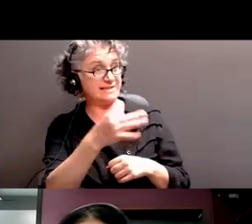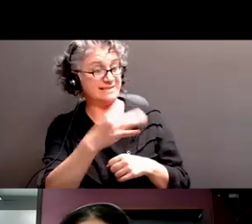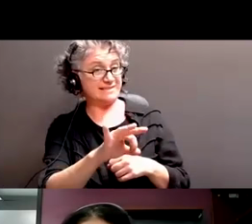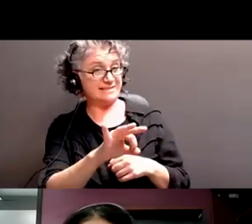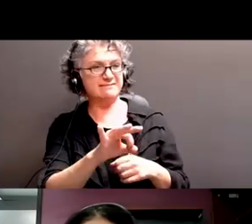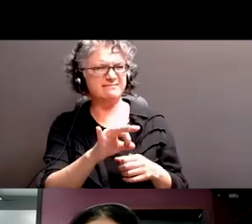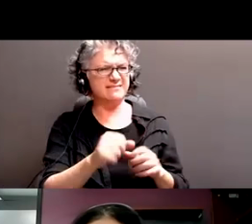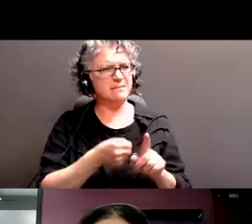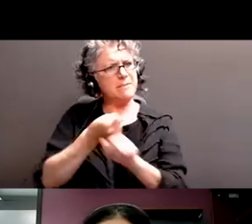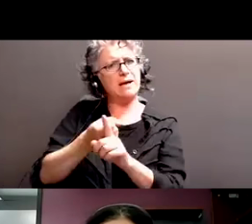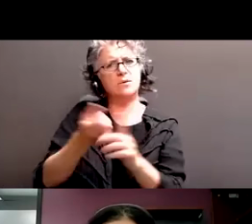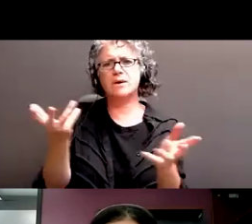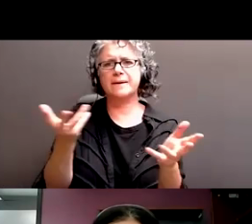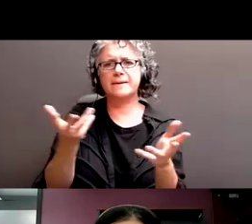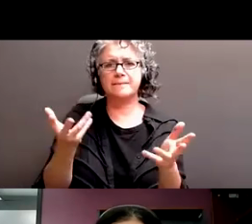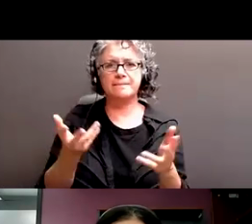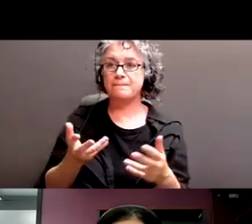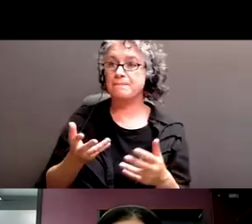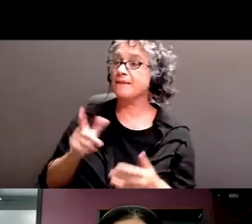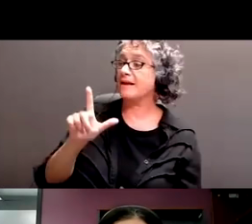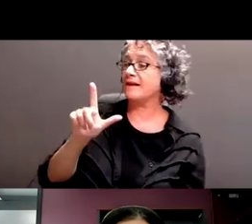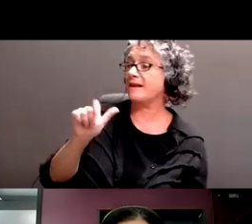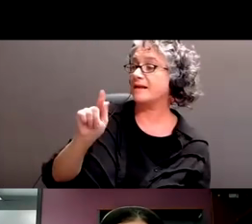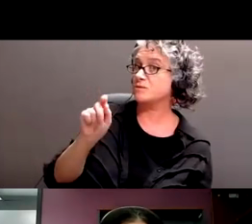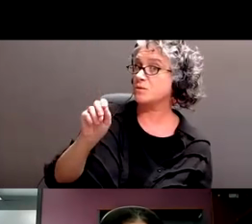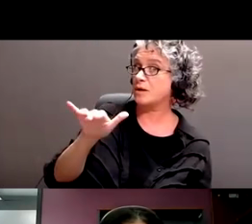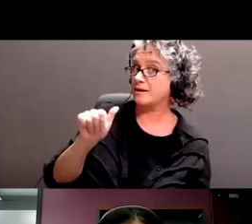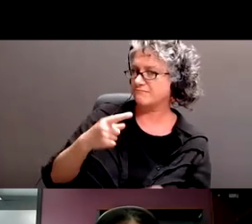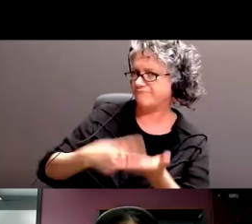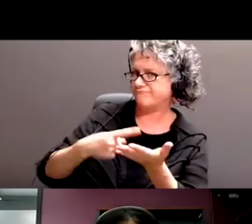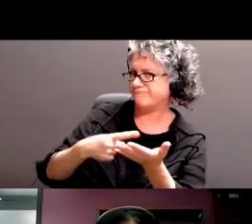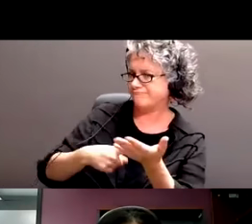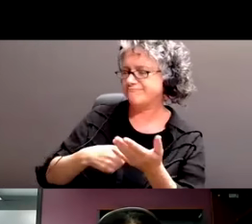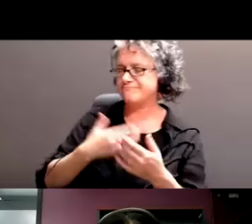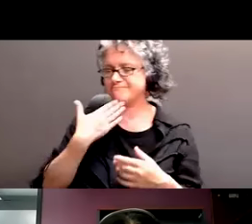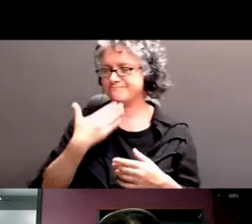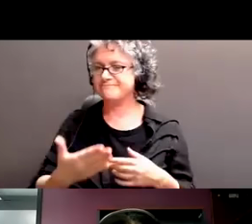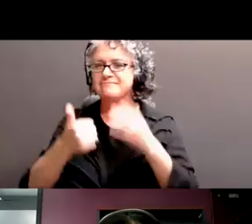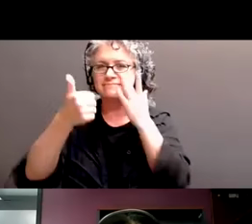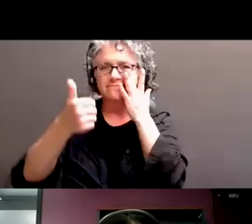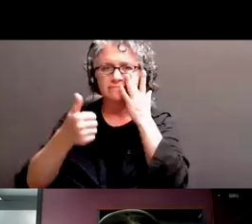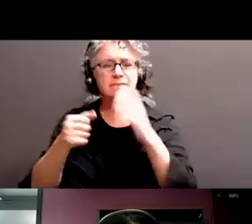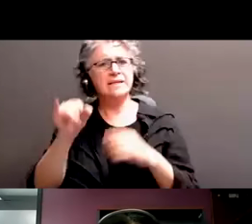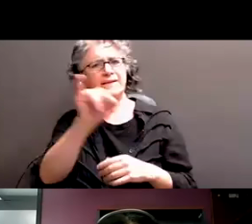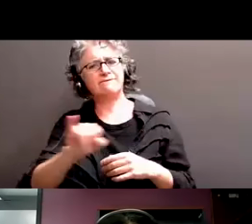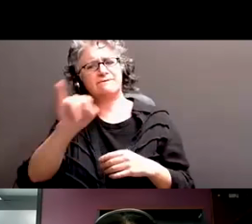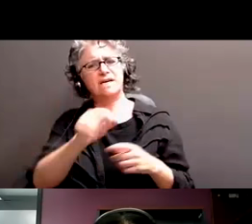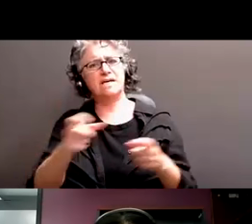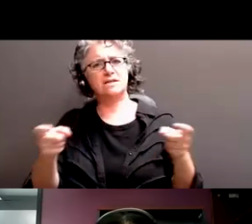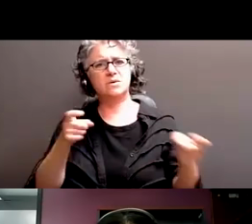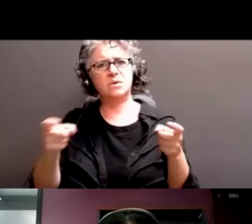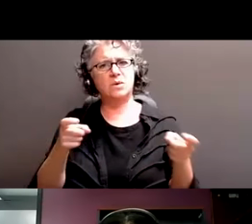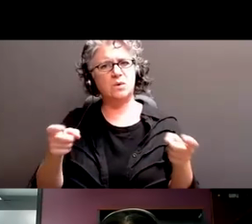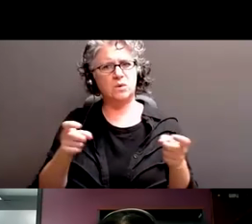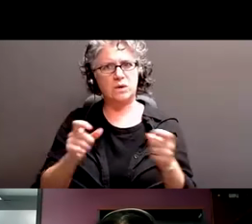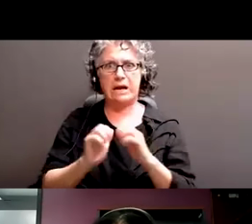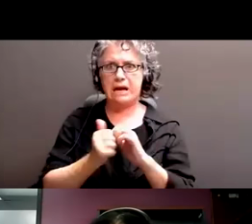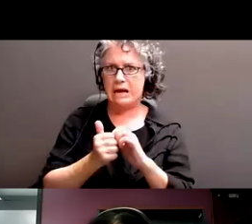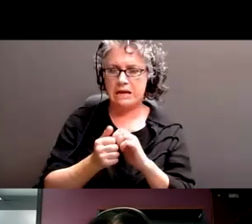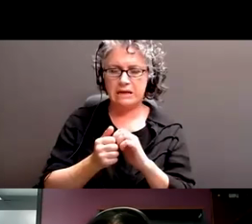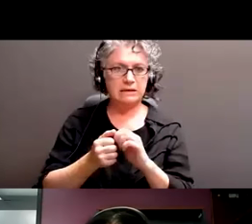Okay, so while the quarantines are an effective measure of infection control, it's also a greater impact on victims